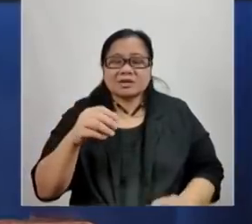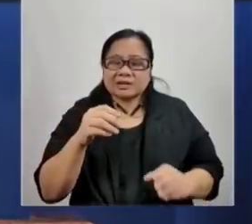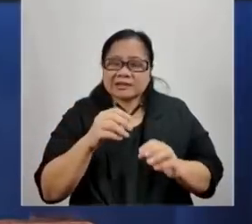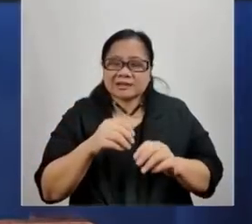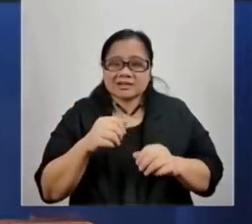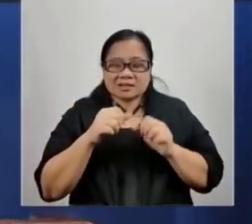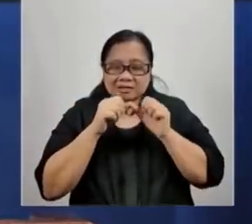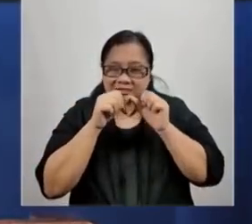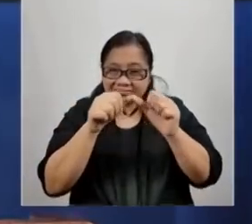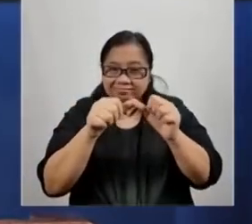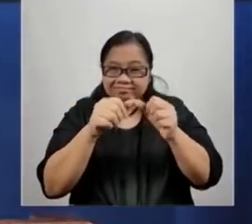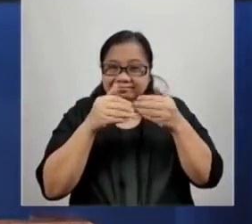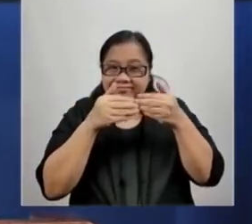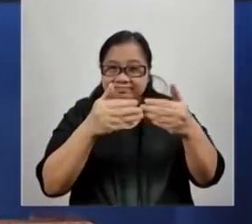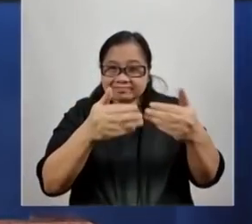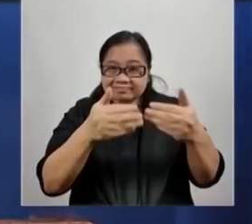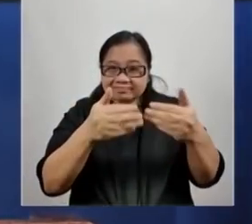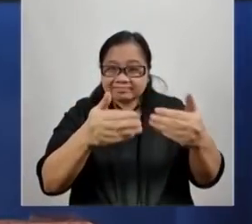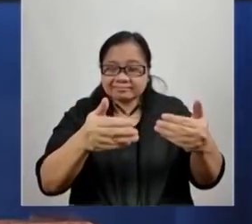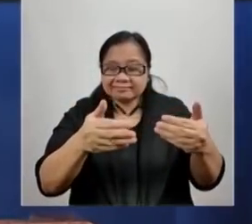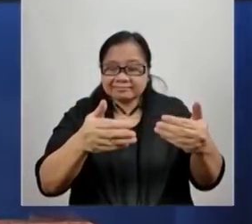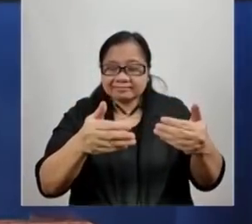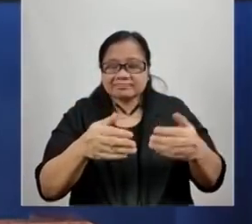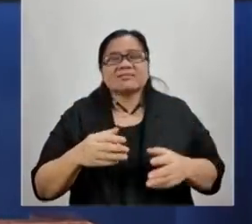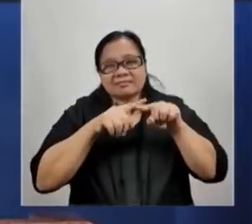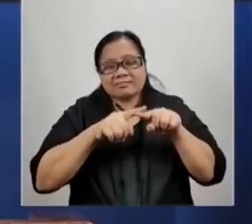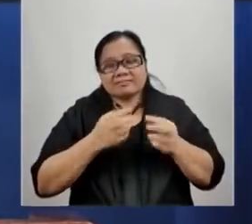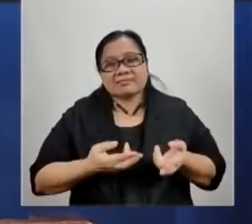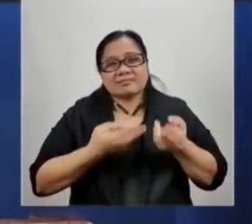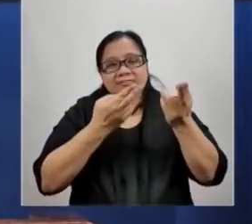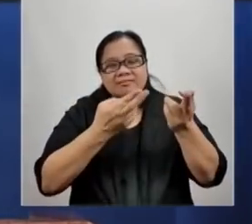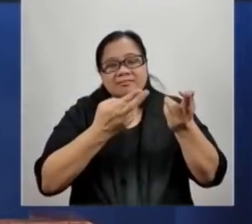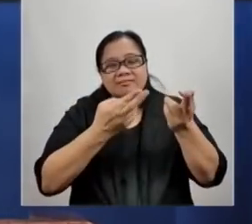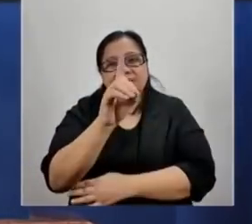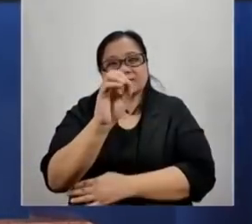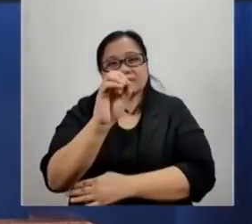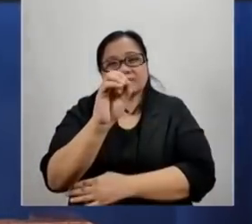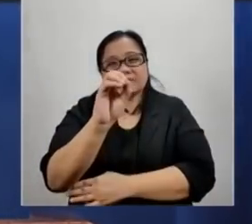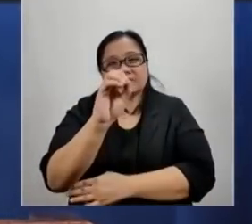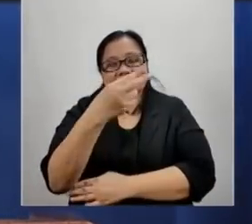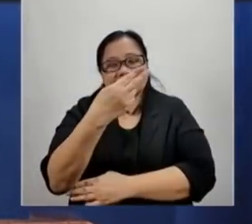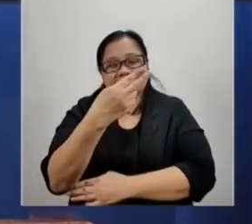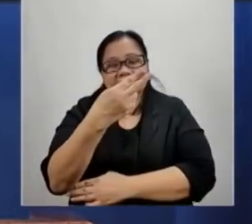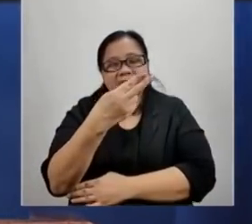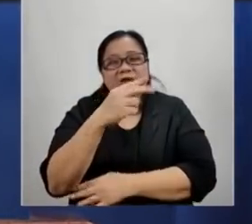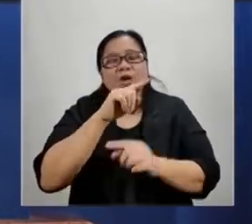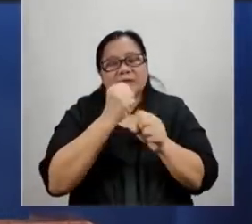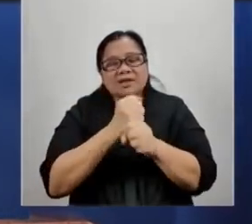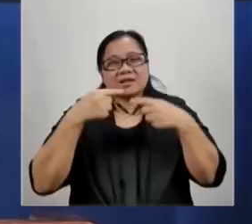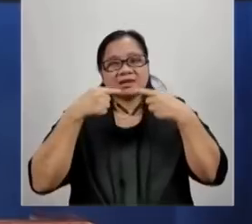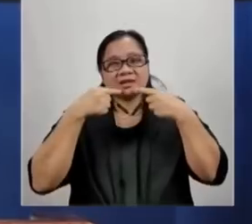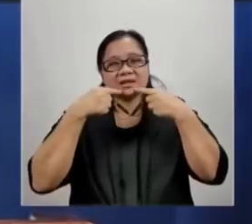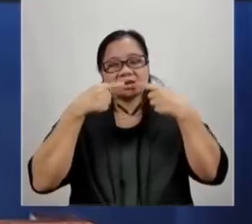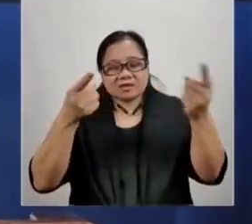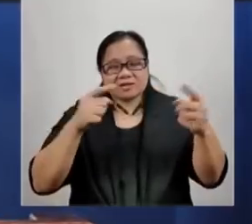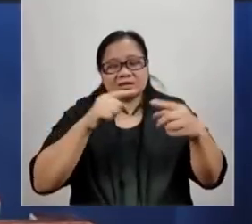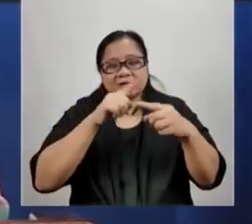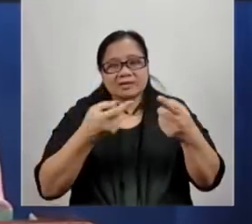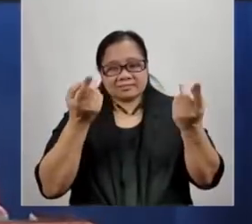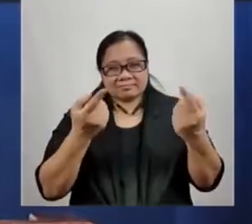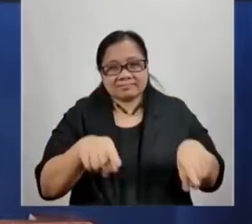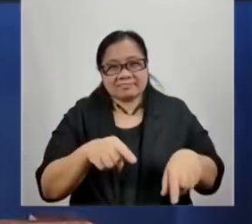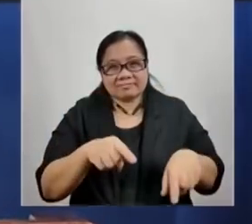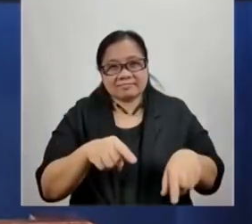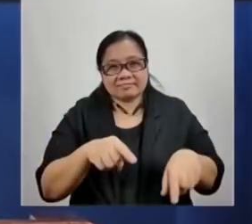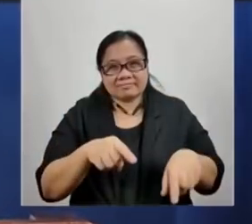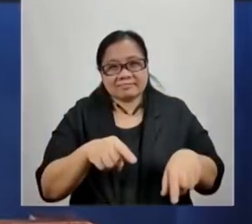the recommendation of the DOH. But we will make the announcement when the time comes. Okay po. Yun lang po. Any other